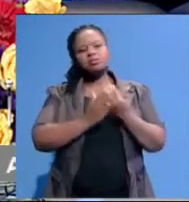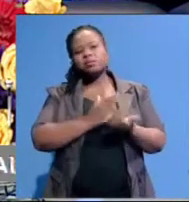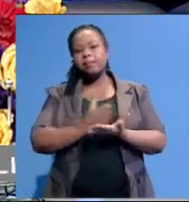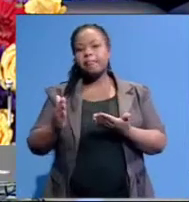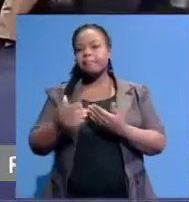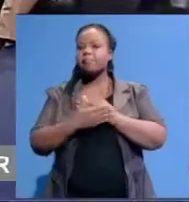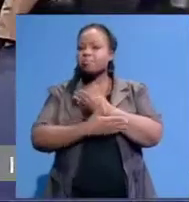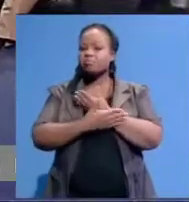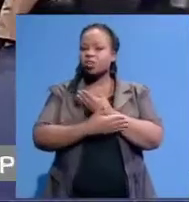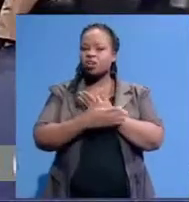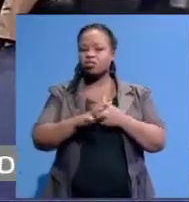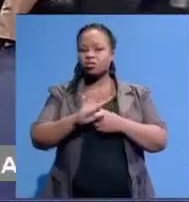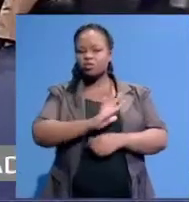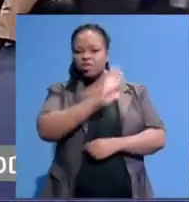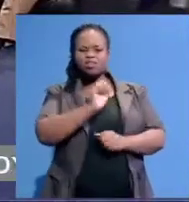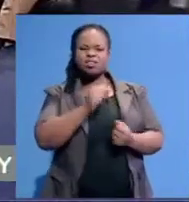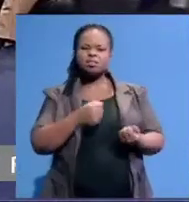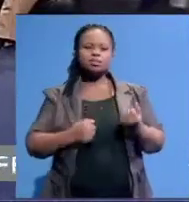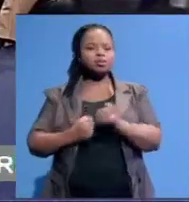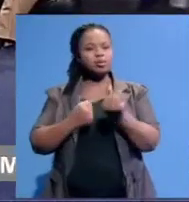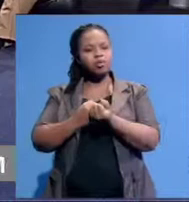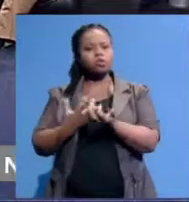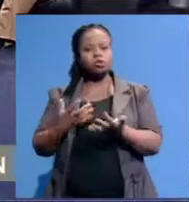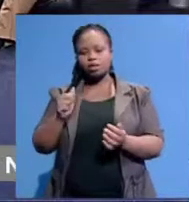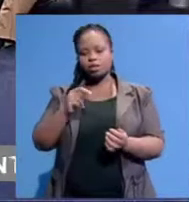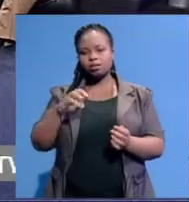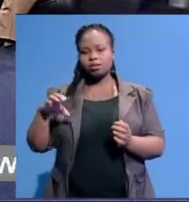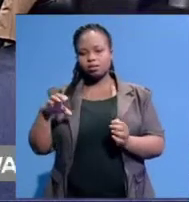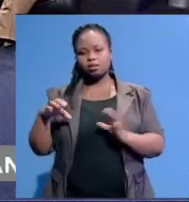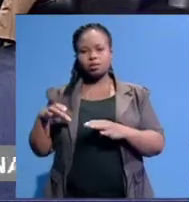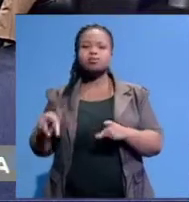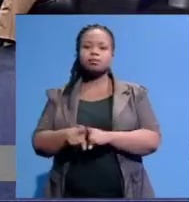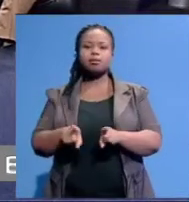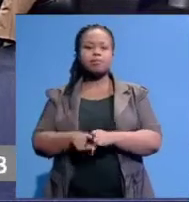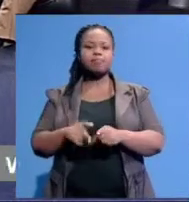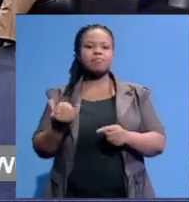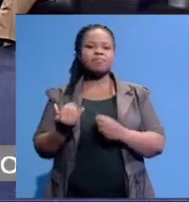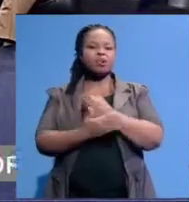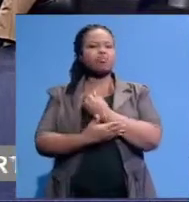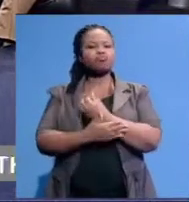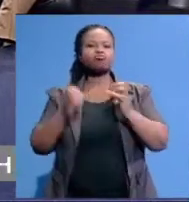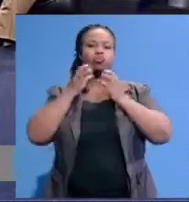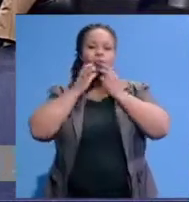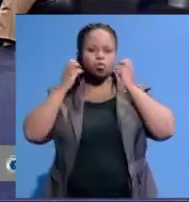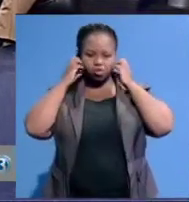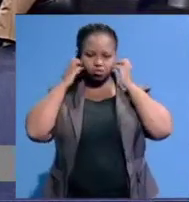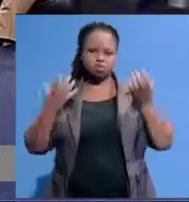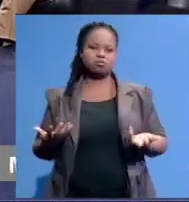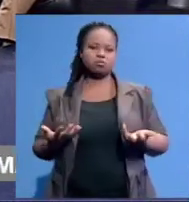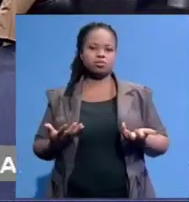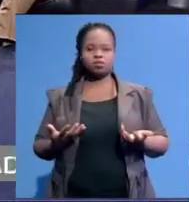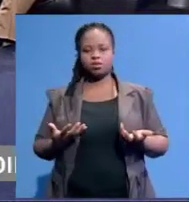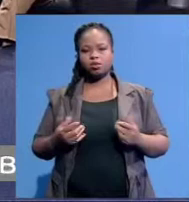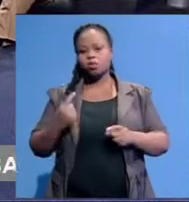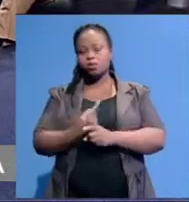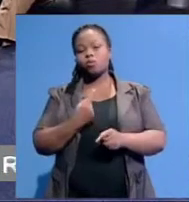harboring the ANC, Lusaka, for instance, Mozambique, Zimbabwe, and so, the Wanki and the